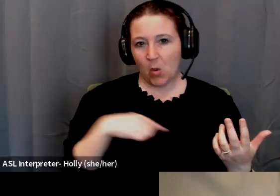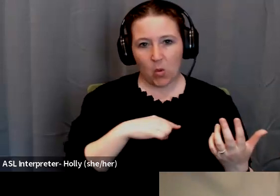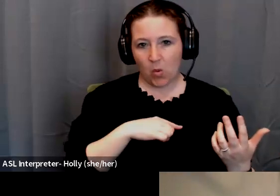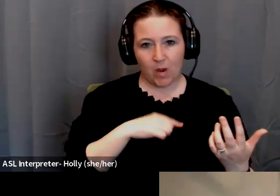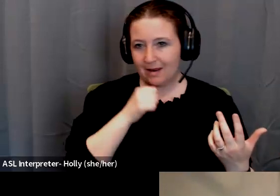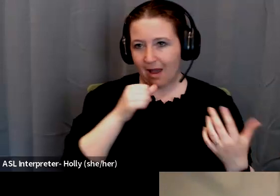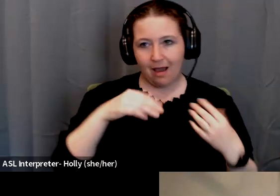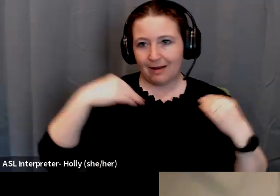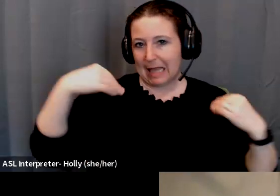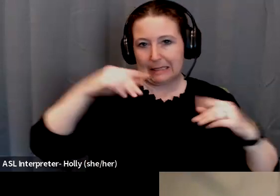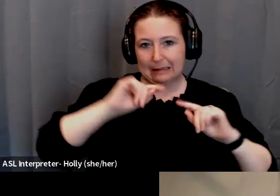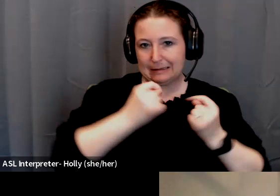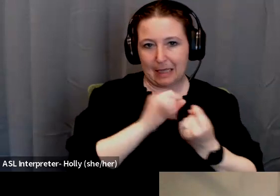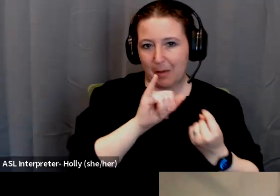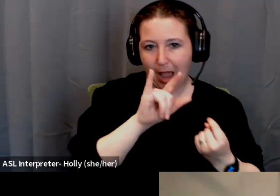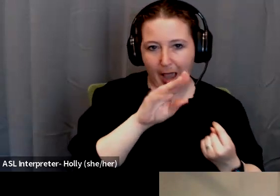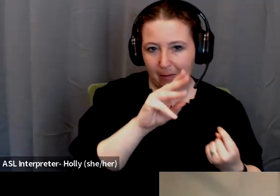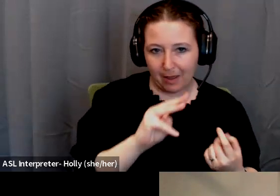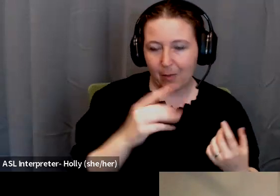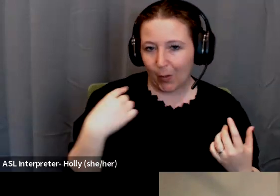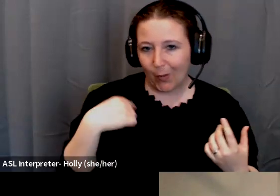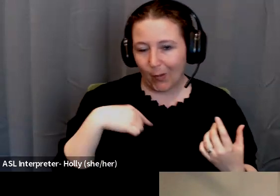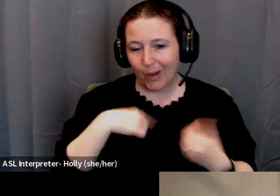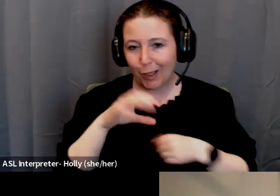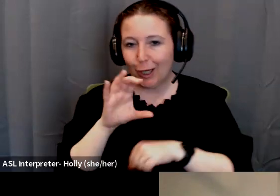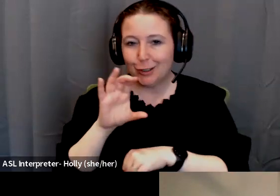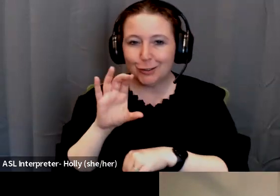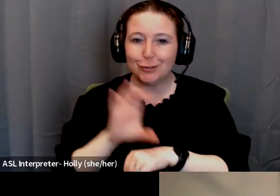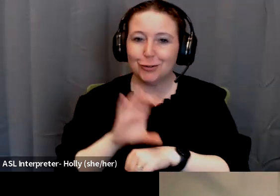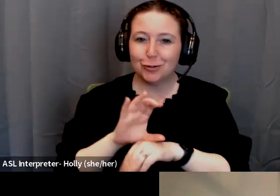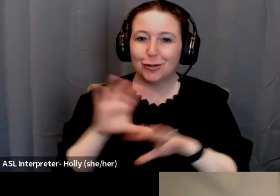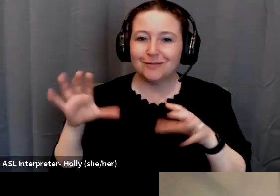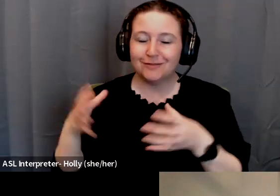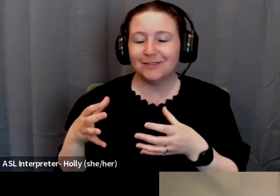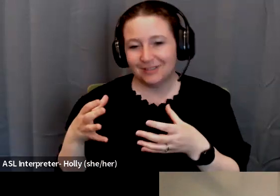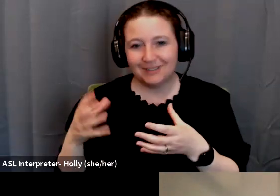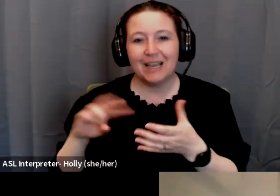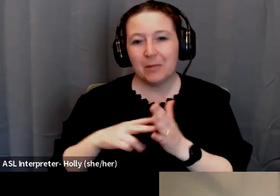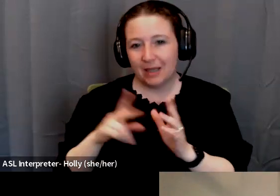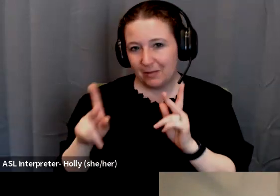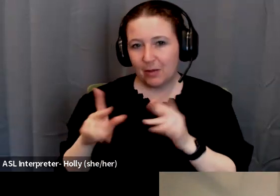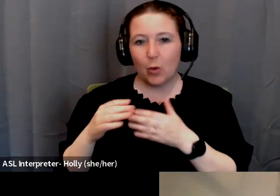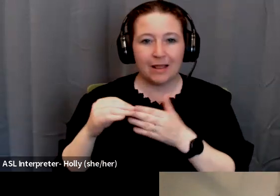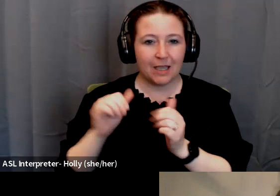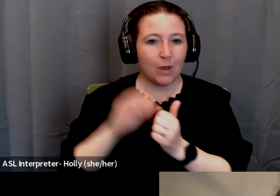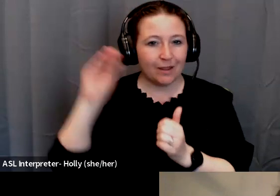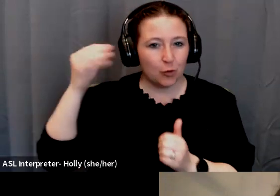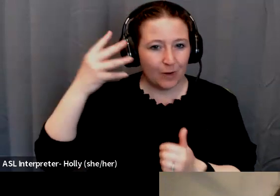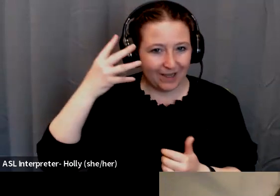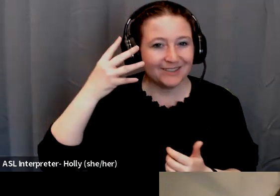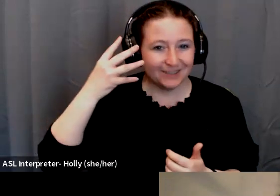at IBM. We are the General Assembly of the Minneapolis Synod. And so people are going to be leading with grace in terms